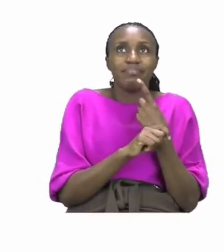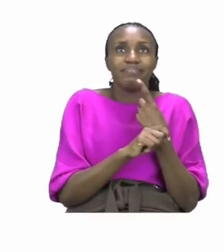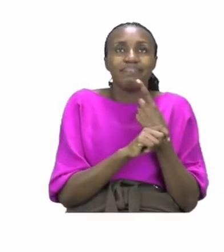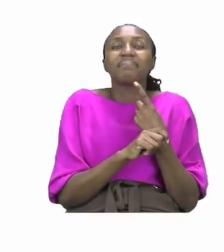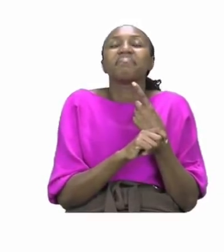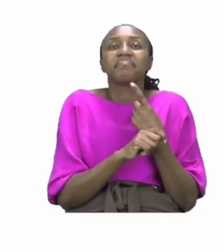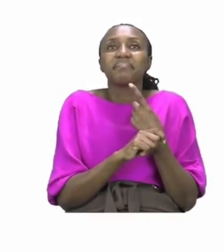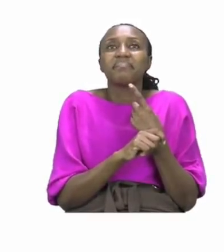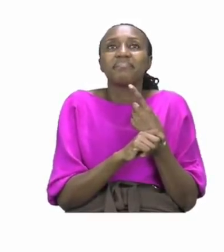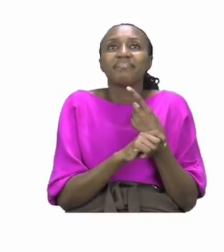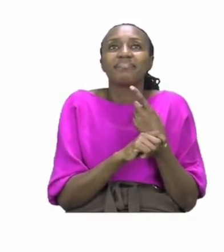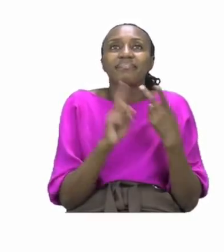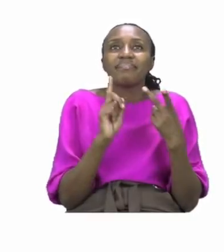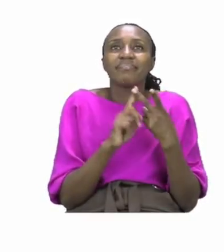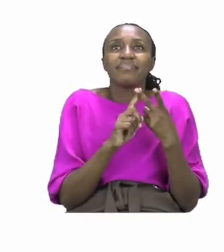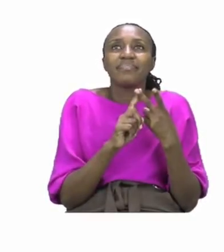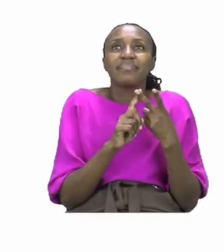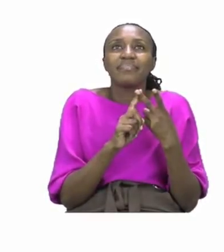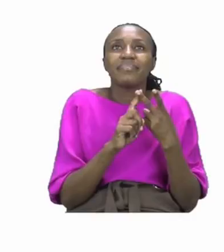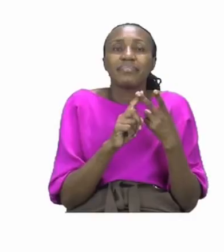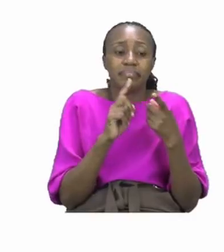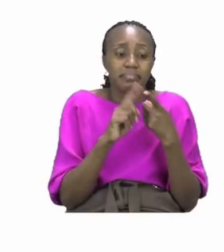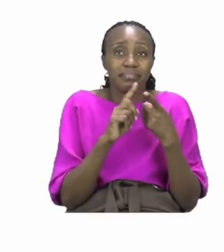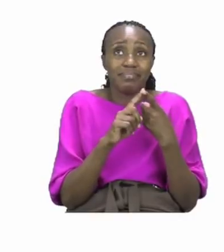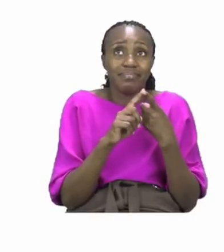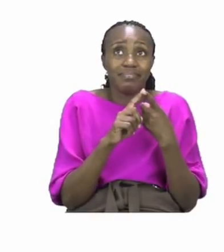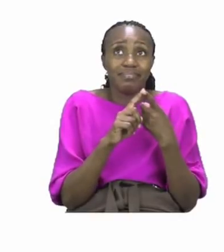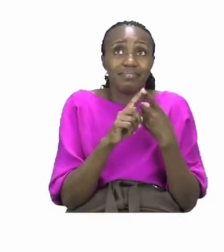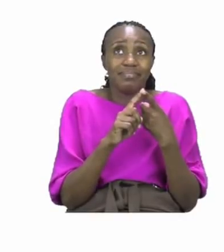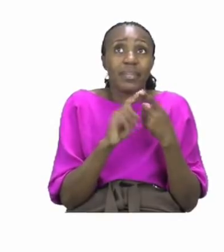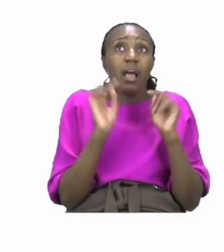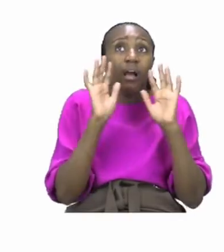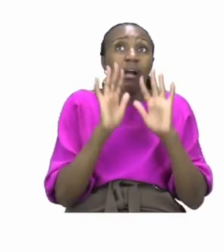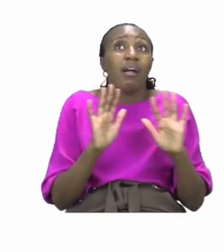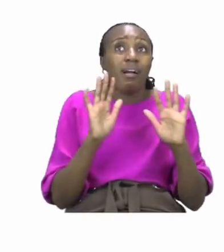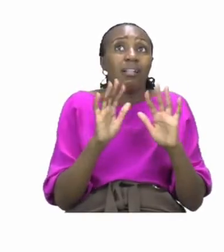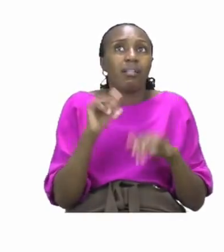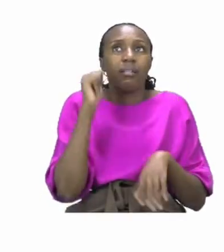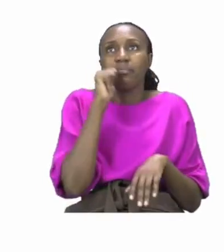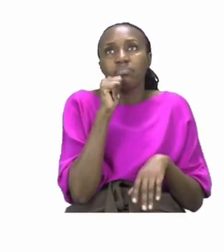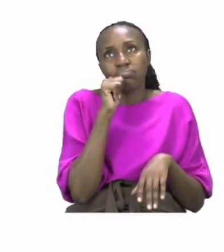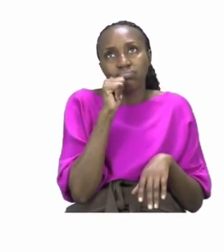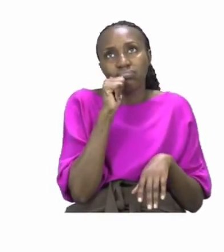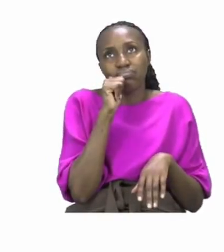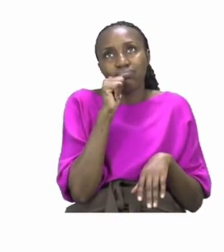banana. Now, bananas, as we all know, are yellow on